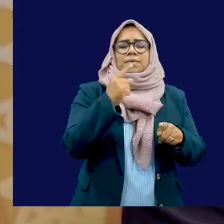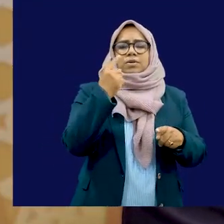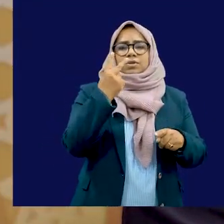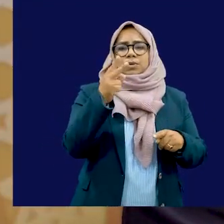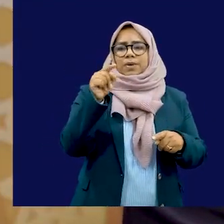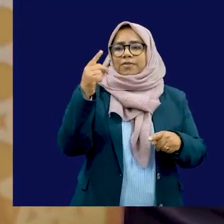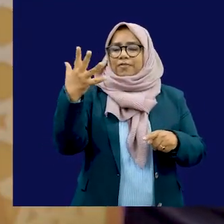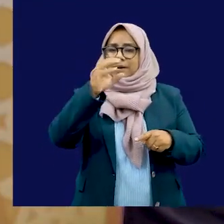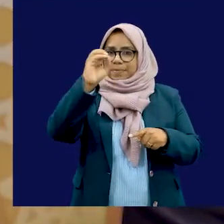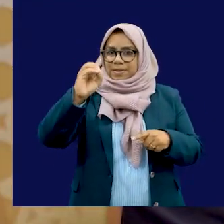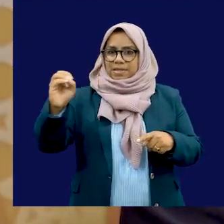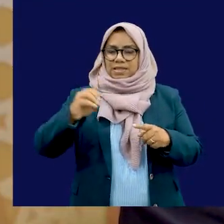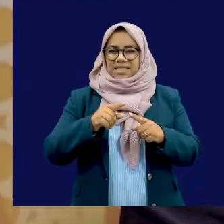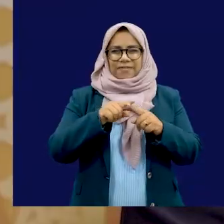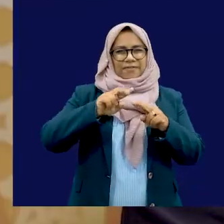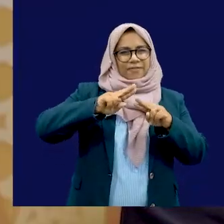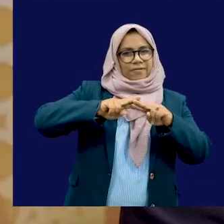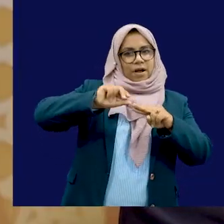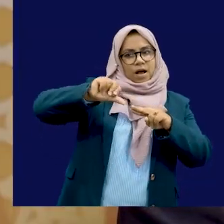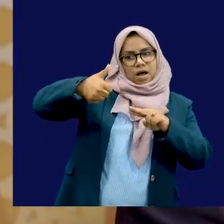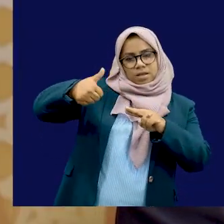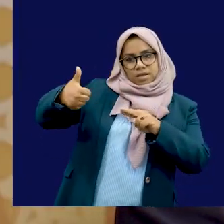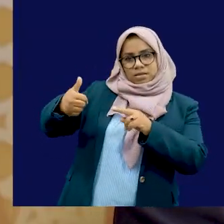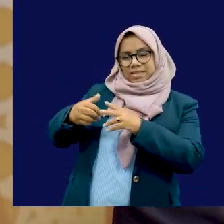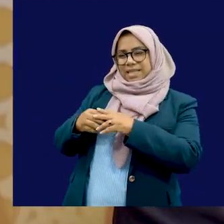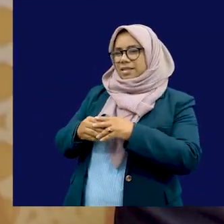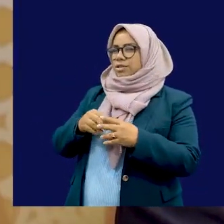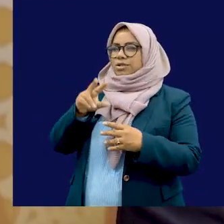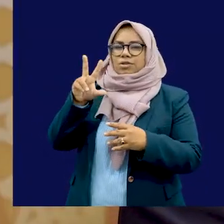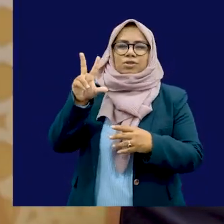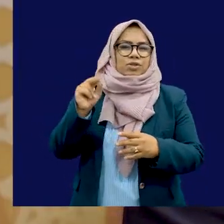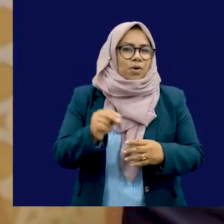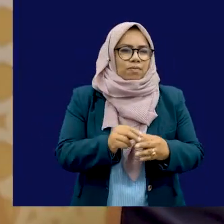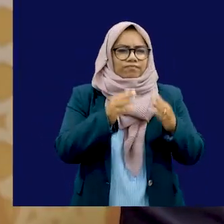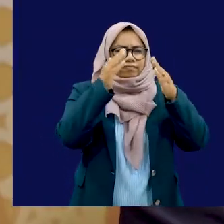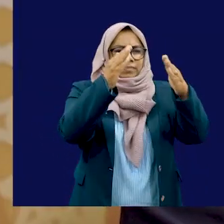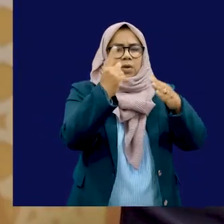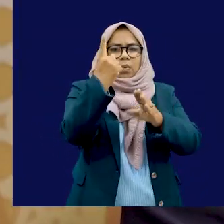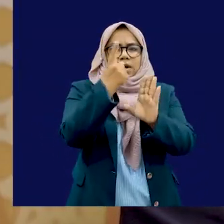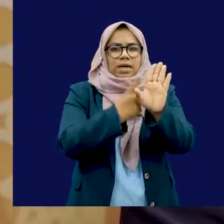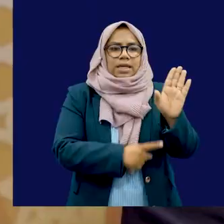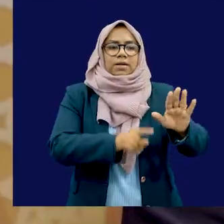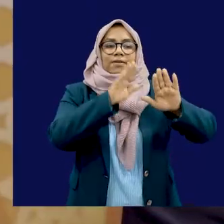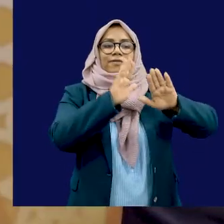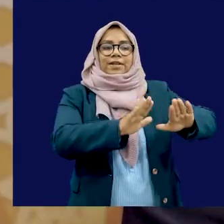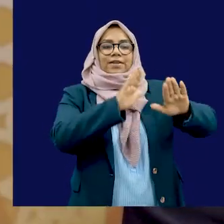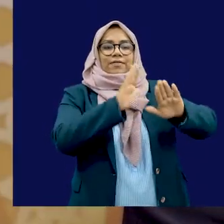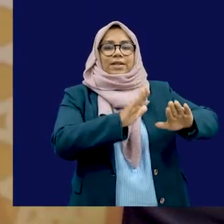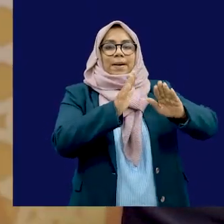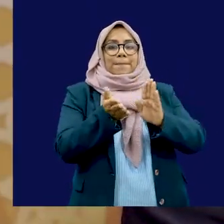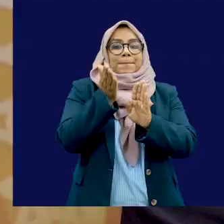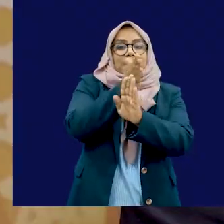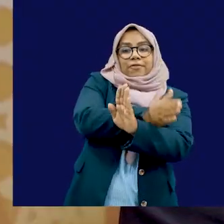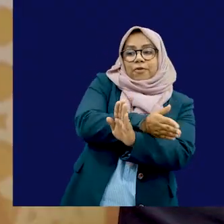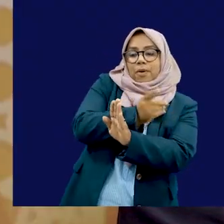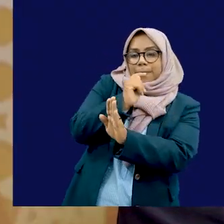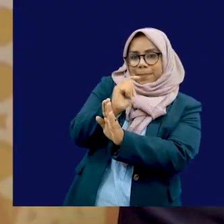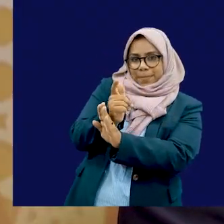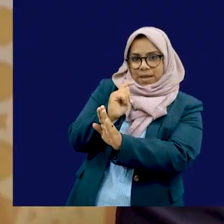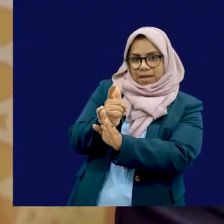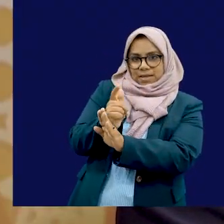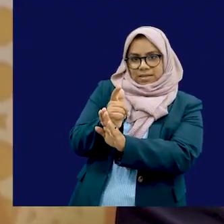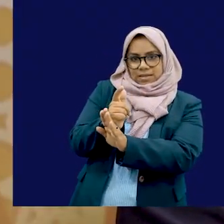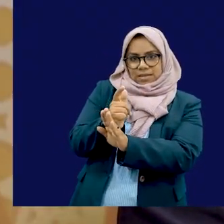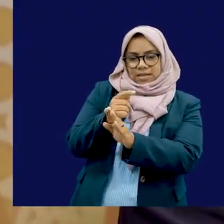2.5%. Unlike other forms of zakah, there is no requirement for a 1-year waiting period before paying zakat